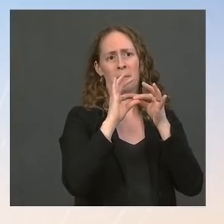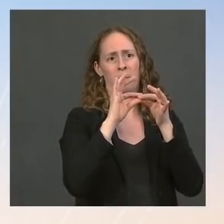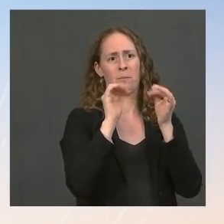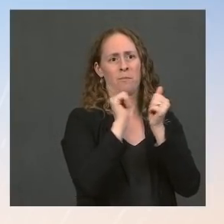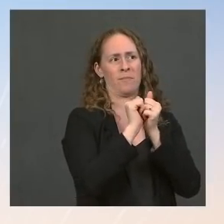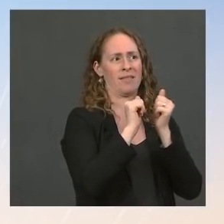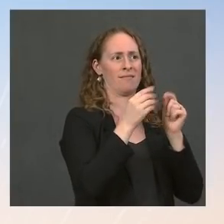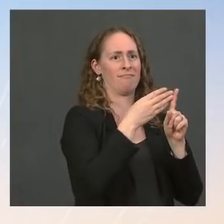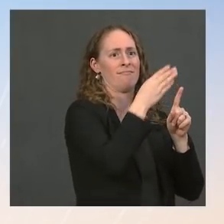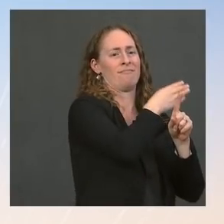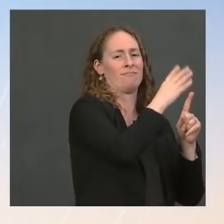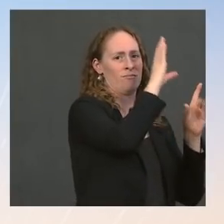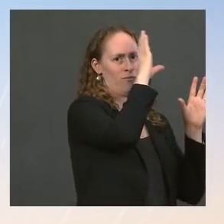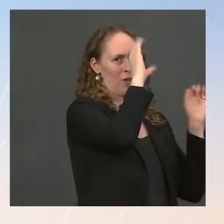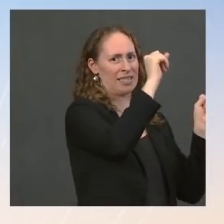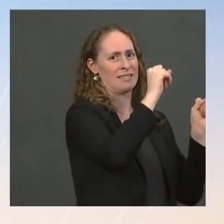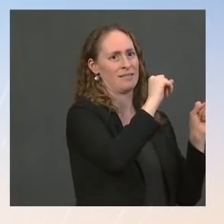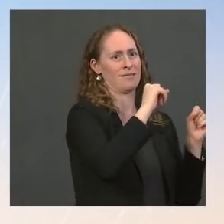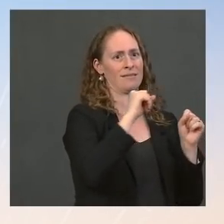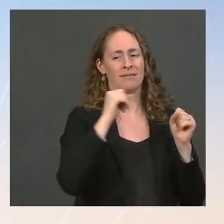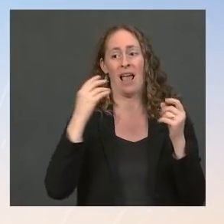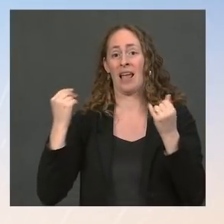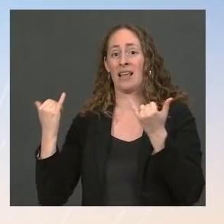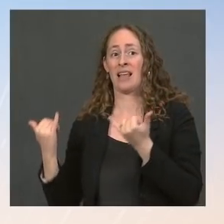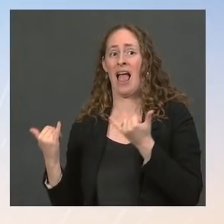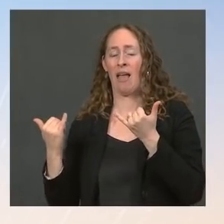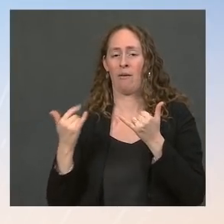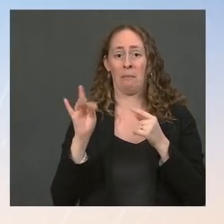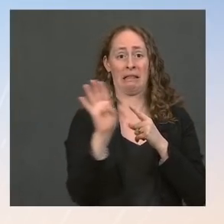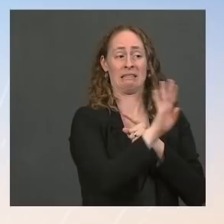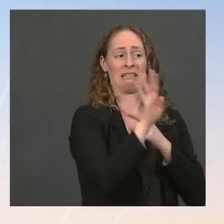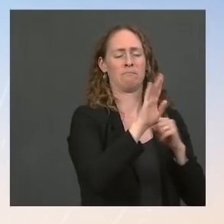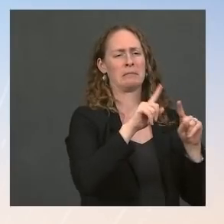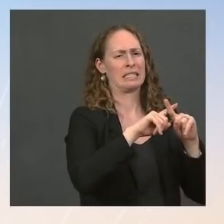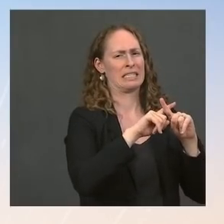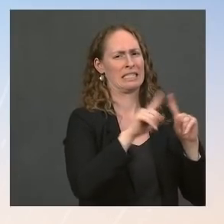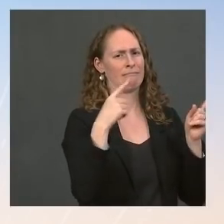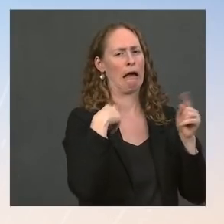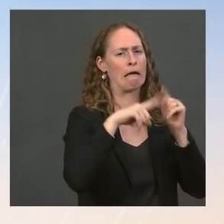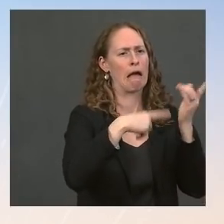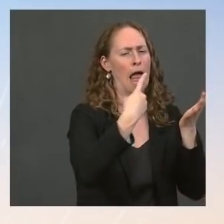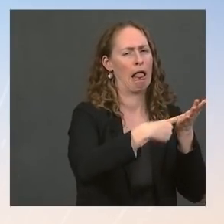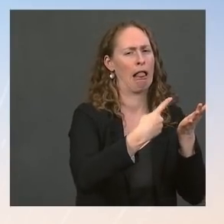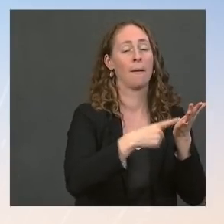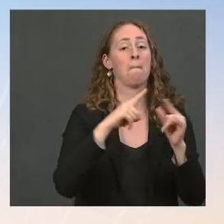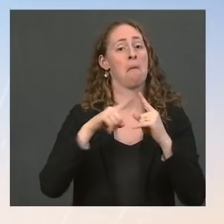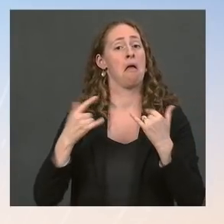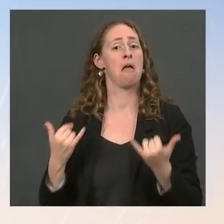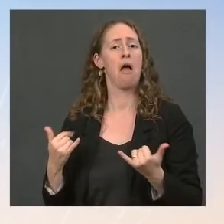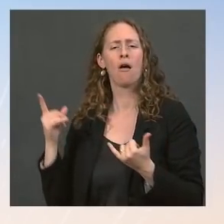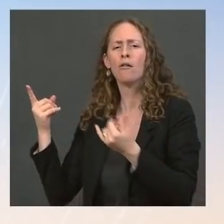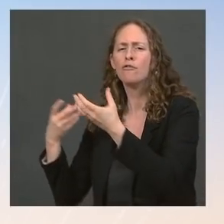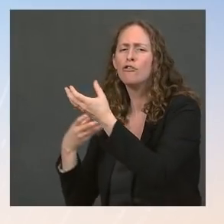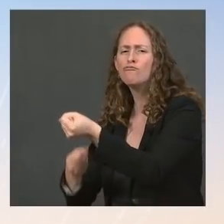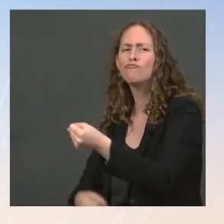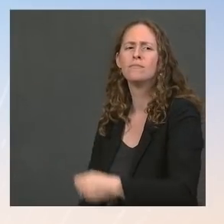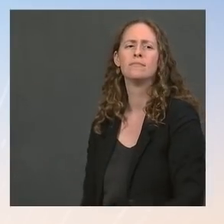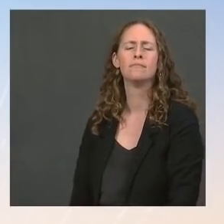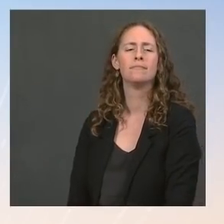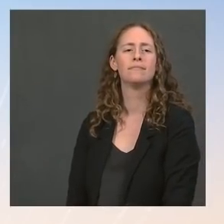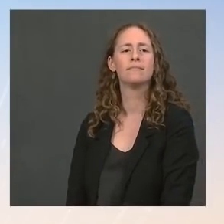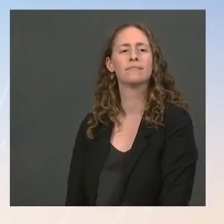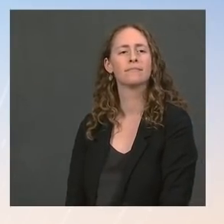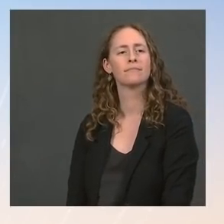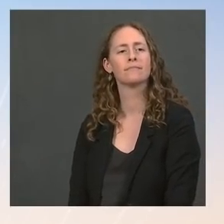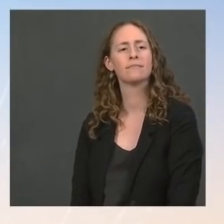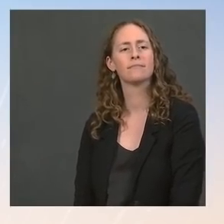did. I can't speak to that relationship, but he does have trust in him. And one really quickly, Alabama's governor wants to use COVID relief dollars to